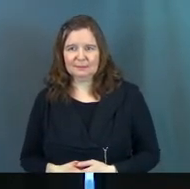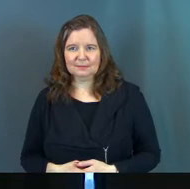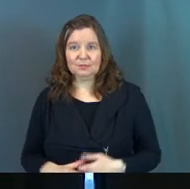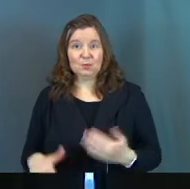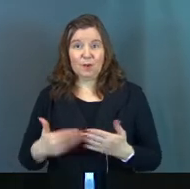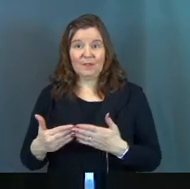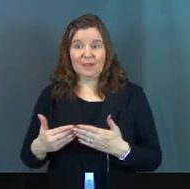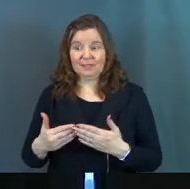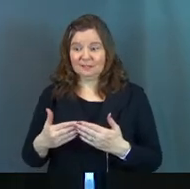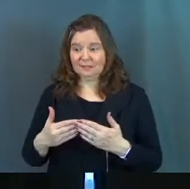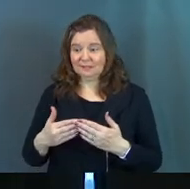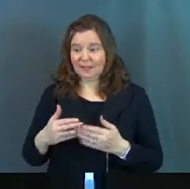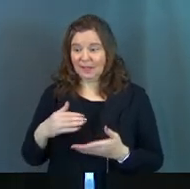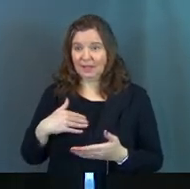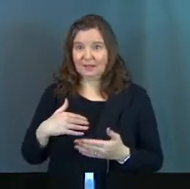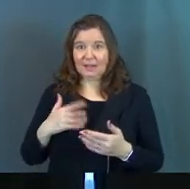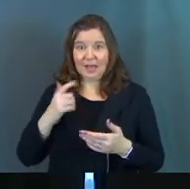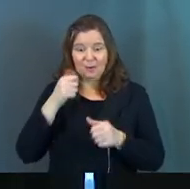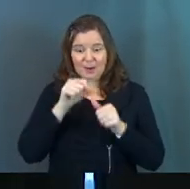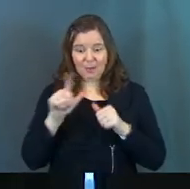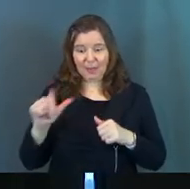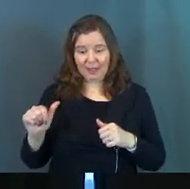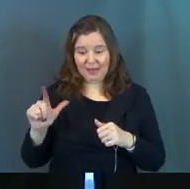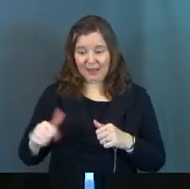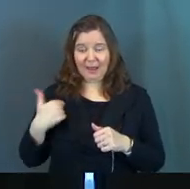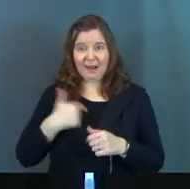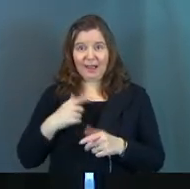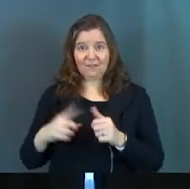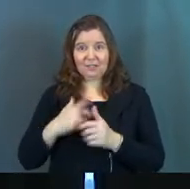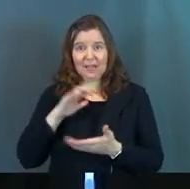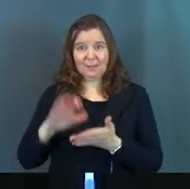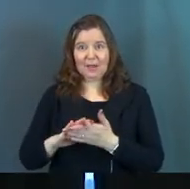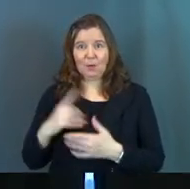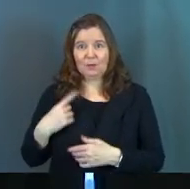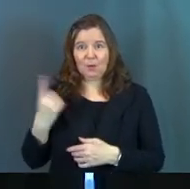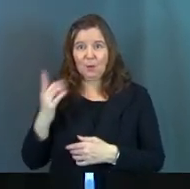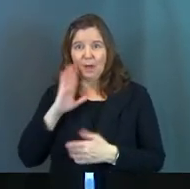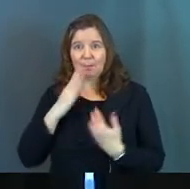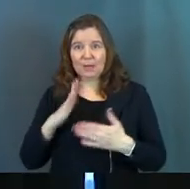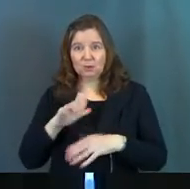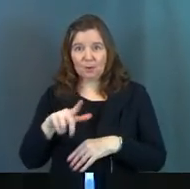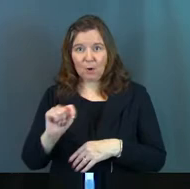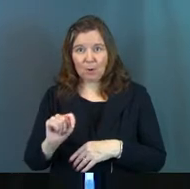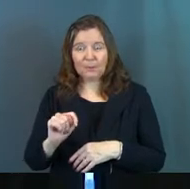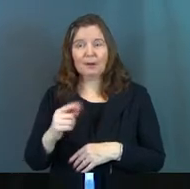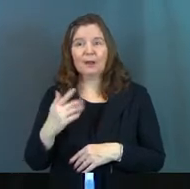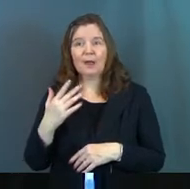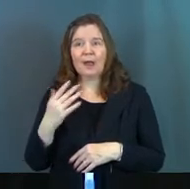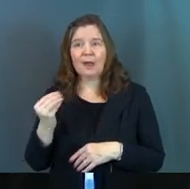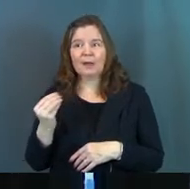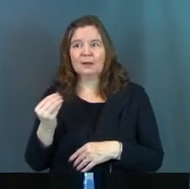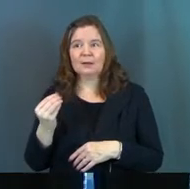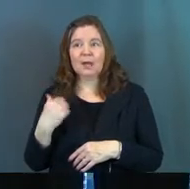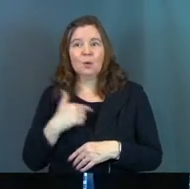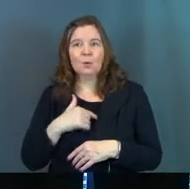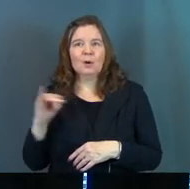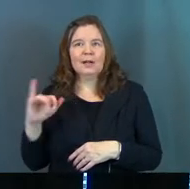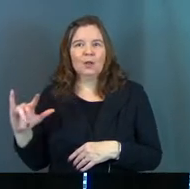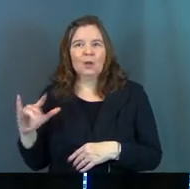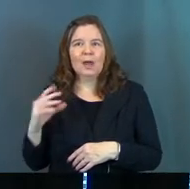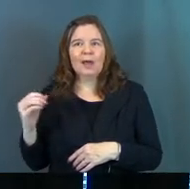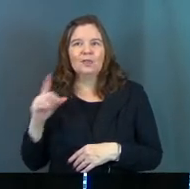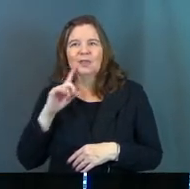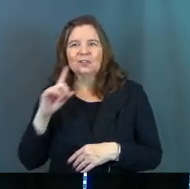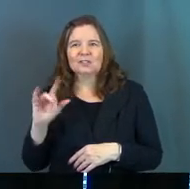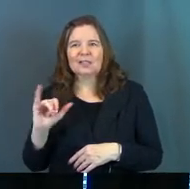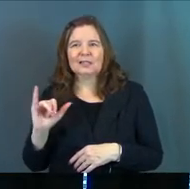To all of us, right? Like, I remember when Linda and I first got married, and we're staying in this little one-bedroom apartment, and, you know, we're in Illinois,